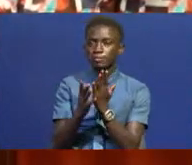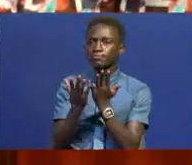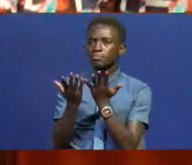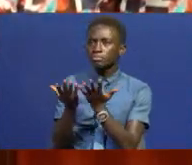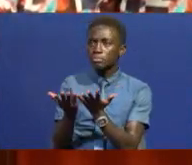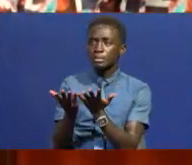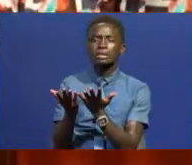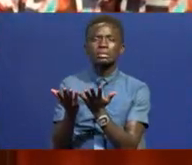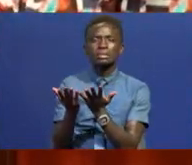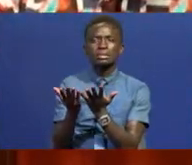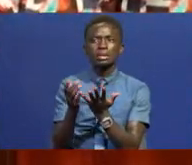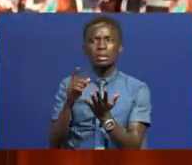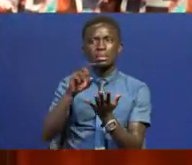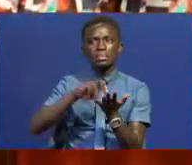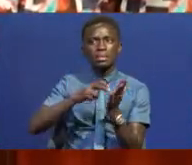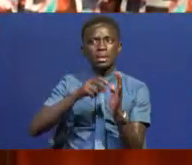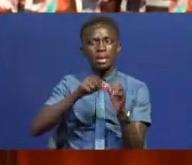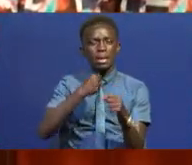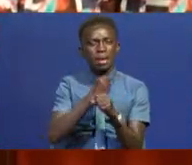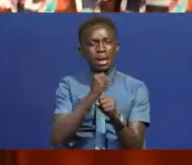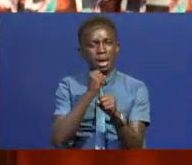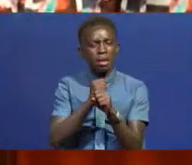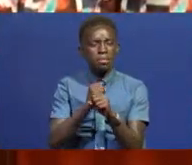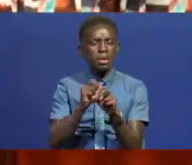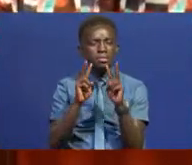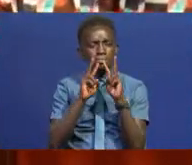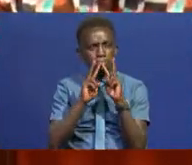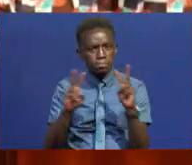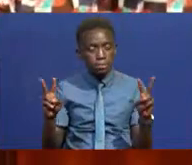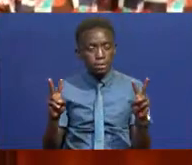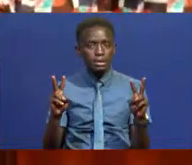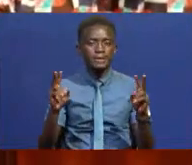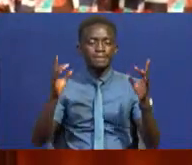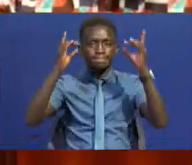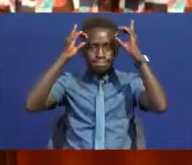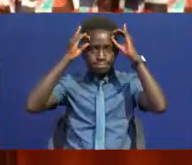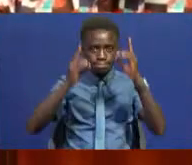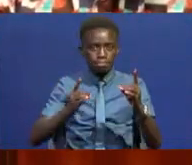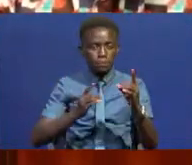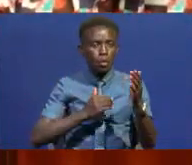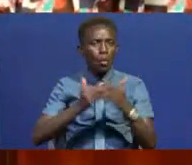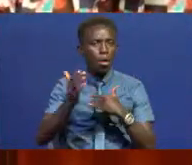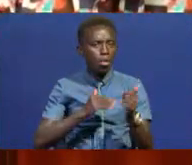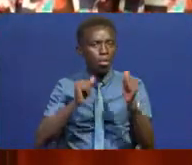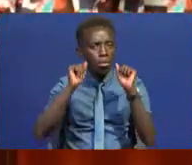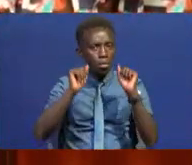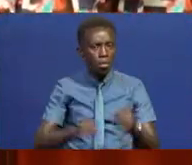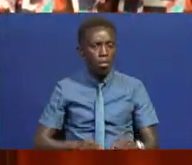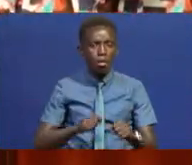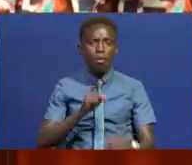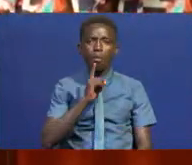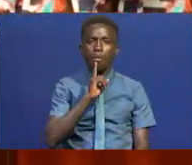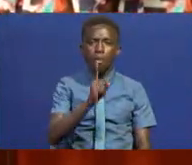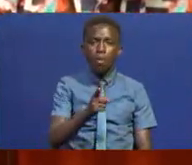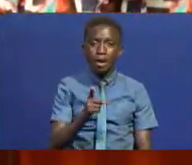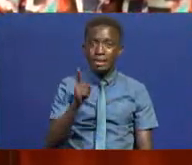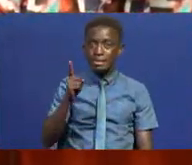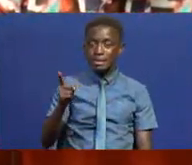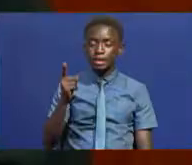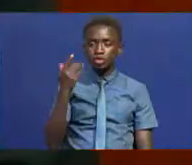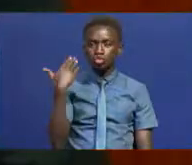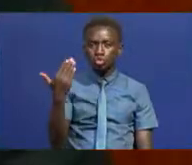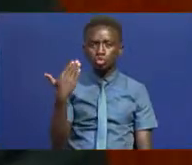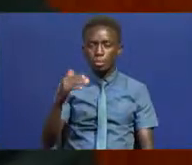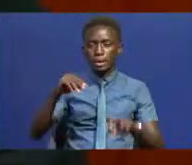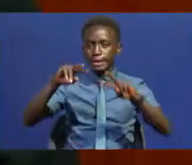can make a sound decision as to whether it can grant the orders for those particular documents to be assessed or